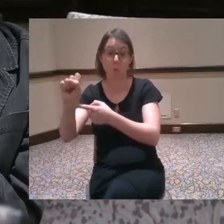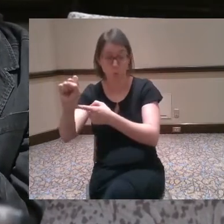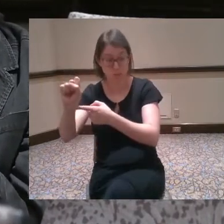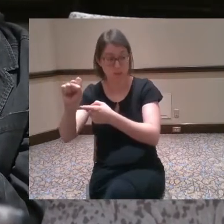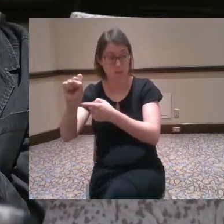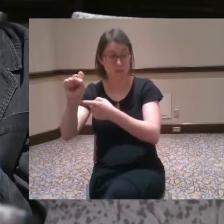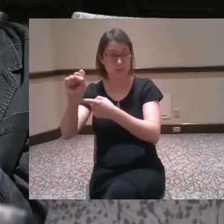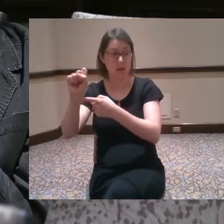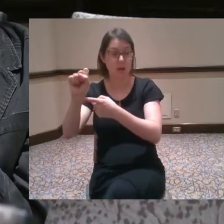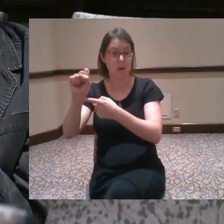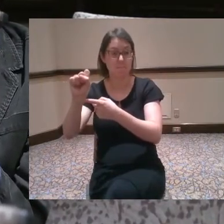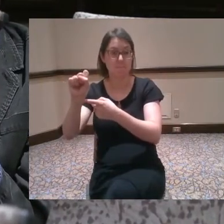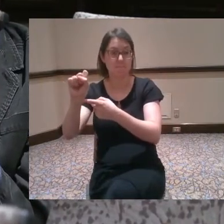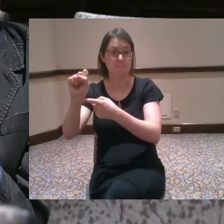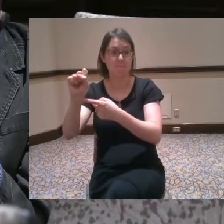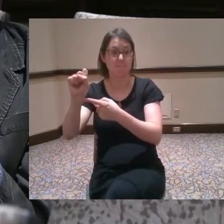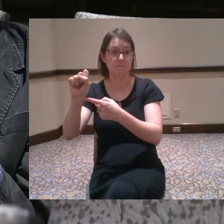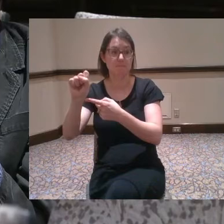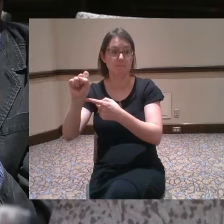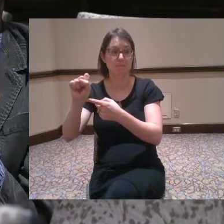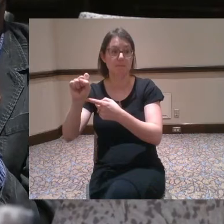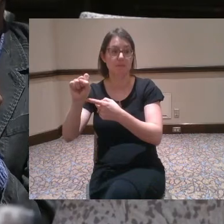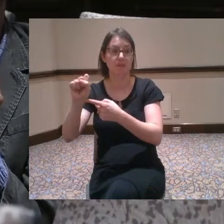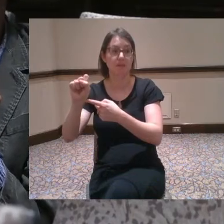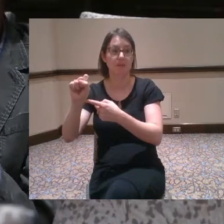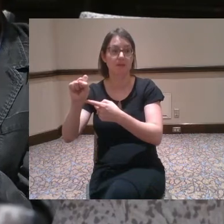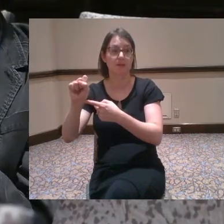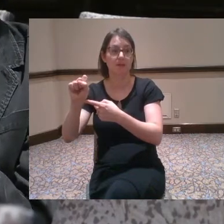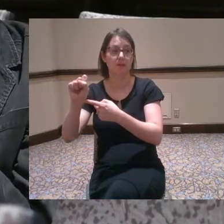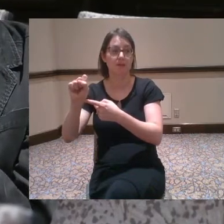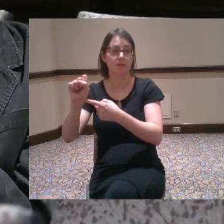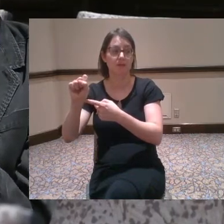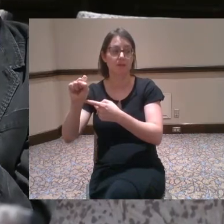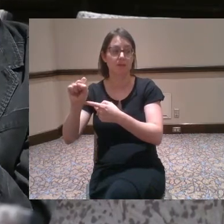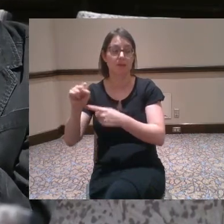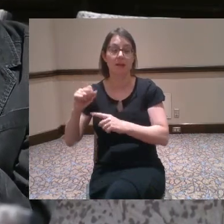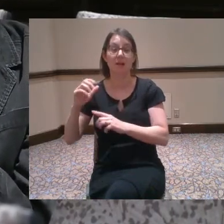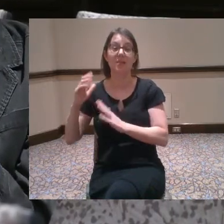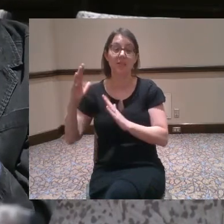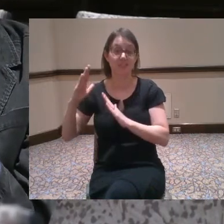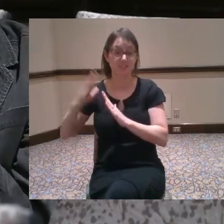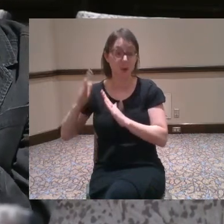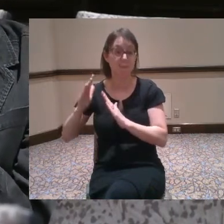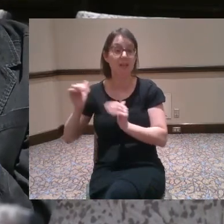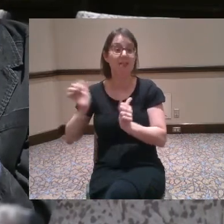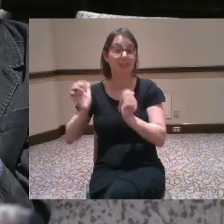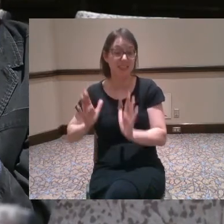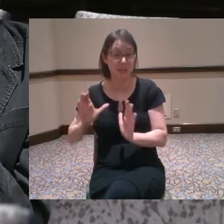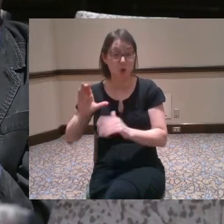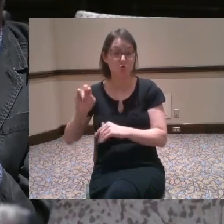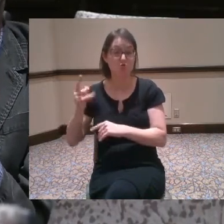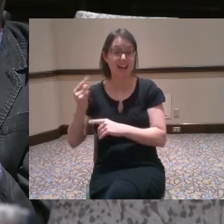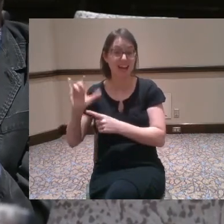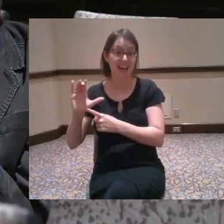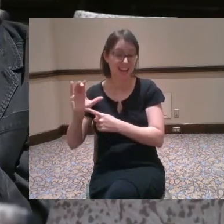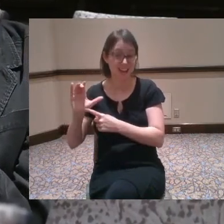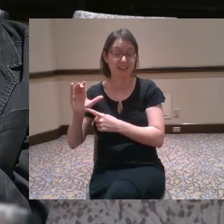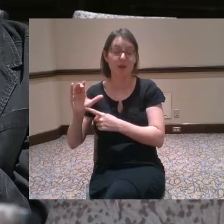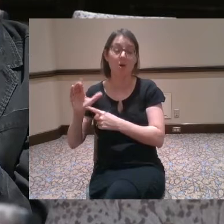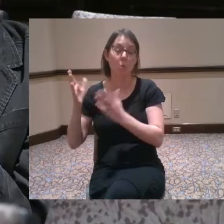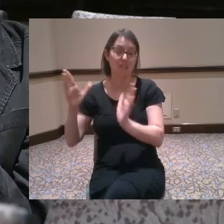lost, they let the chief theater critic go. And so they replaced